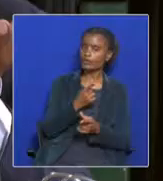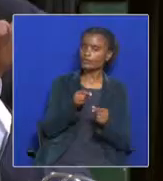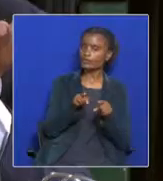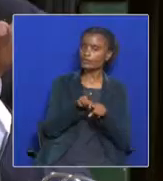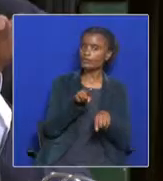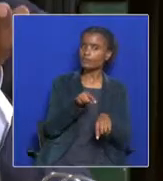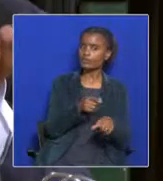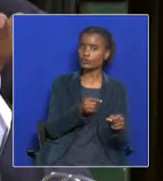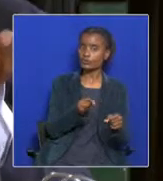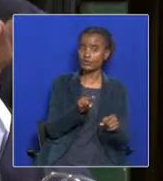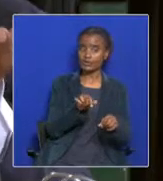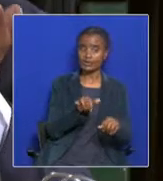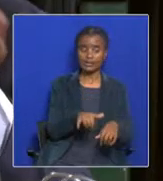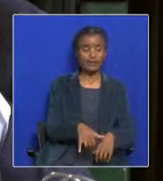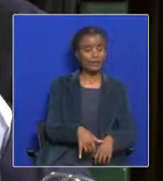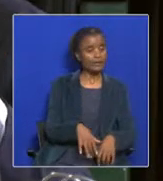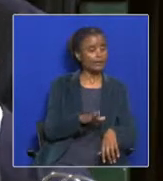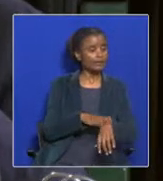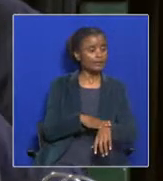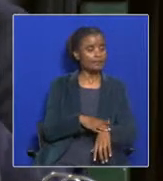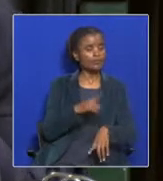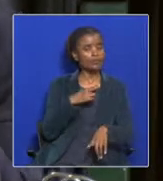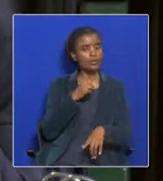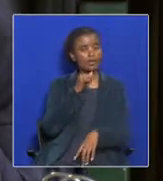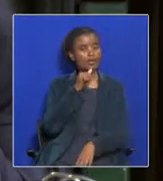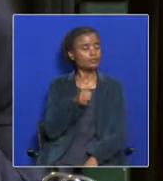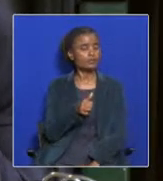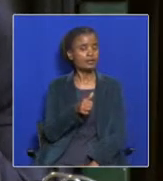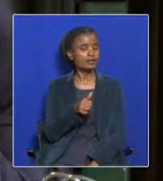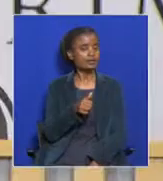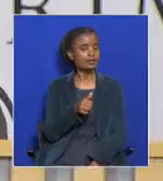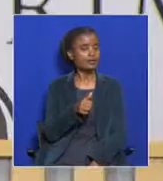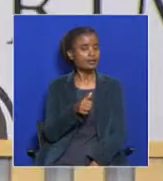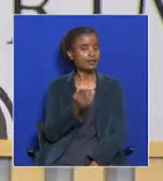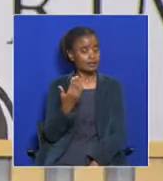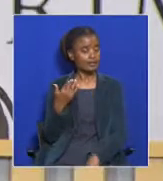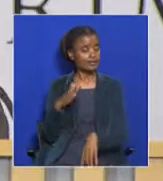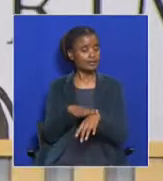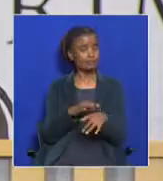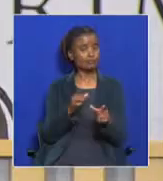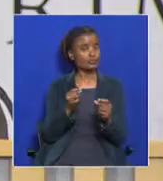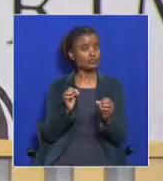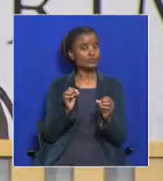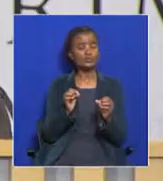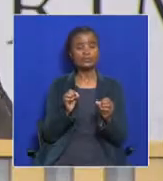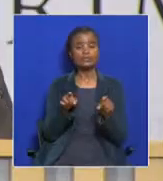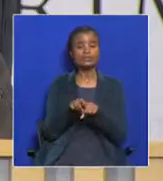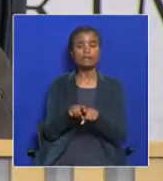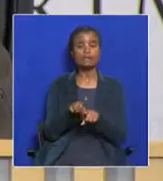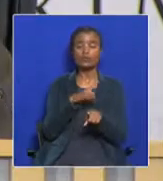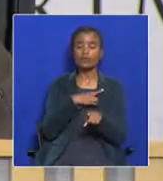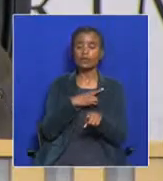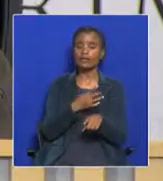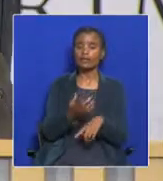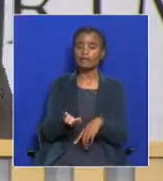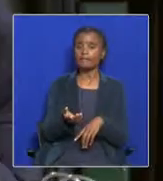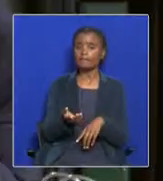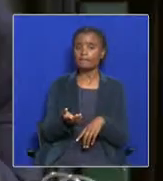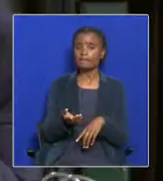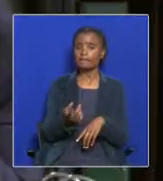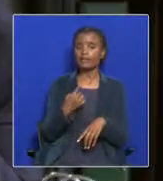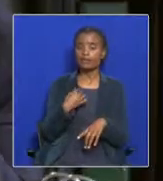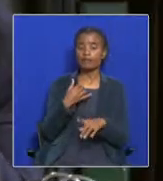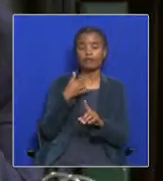answer. Why did you not do that on this occasion as well? You just call Mbanga, say, that's